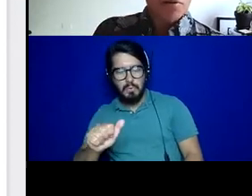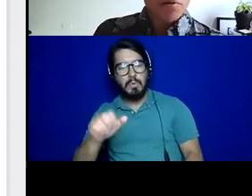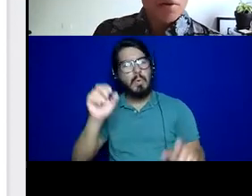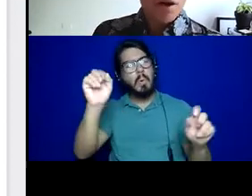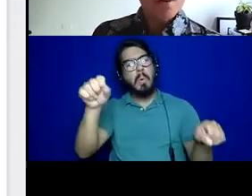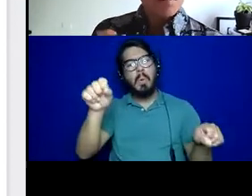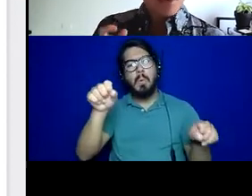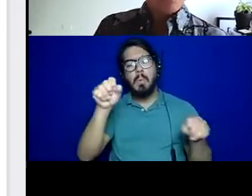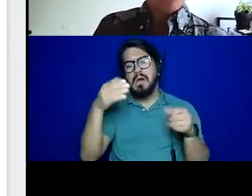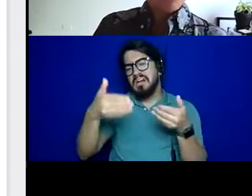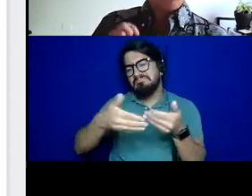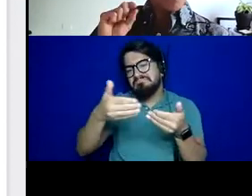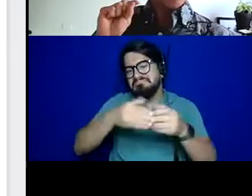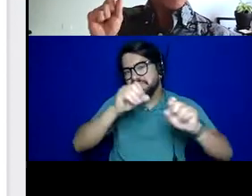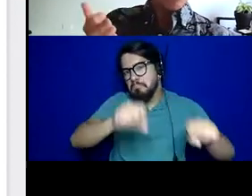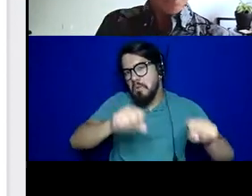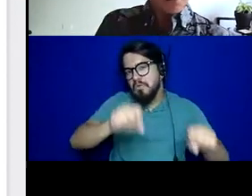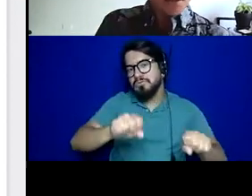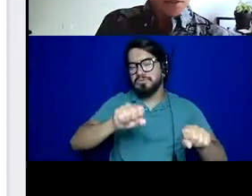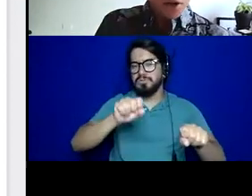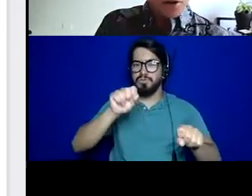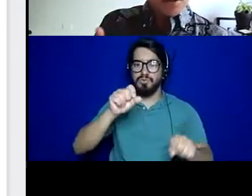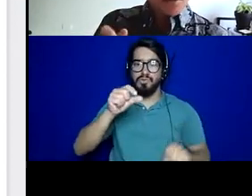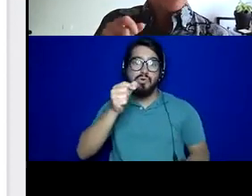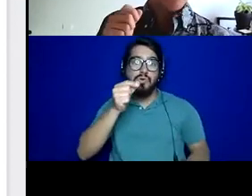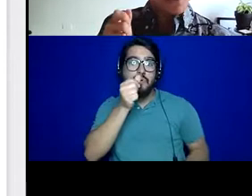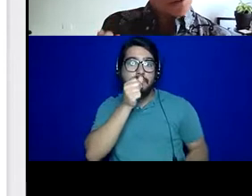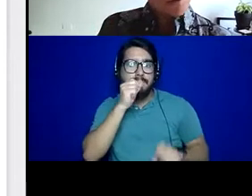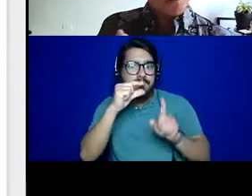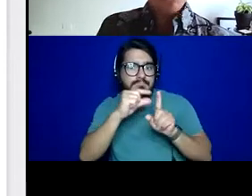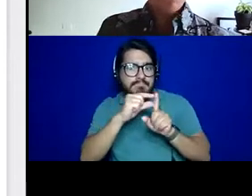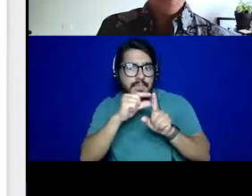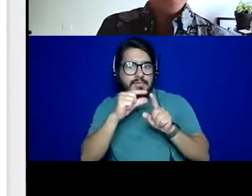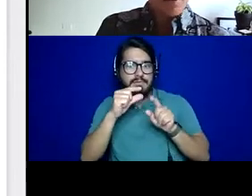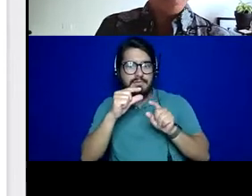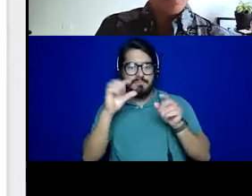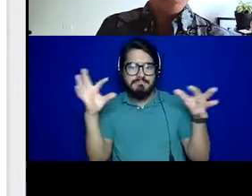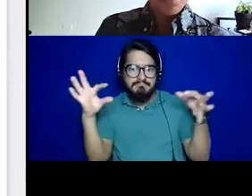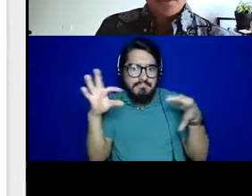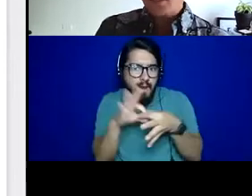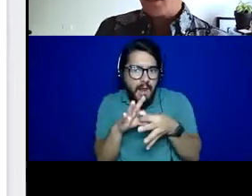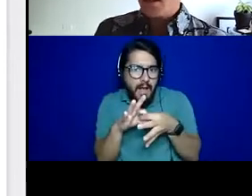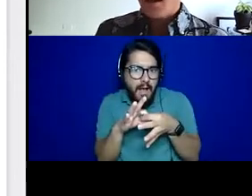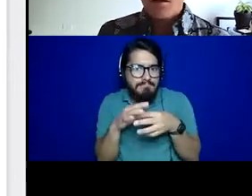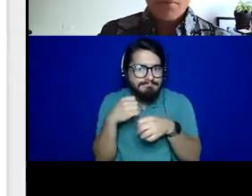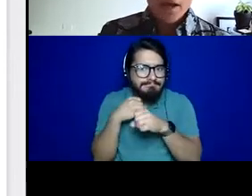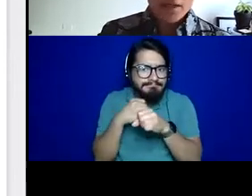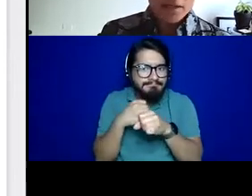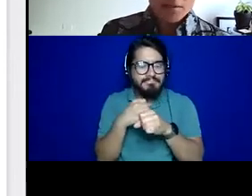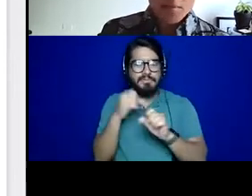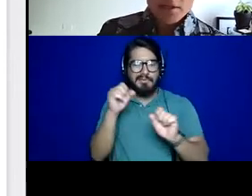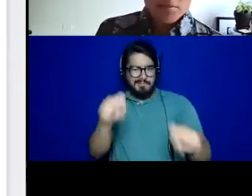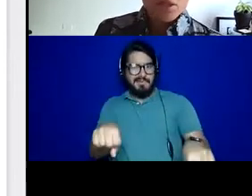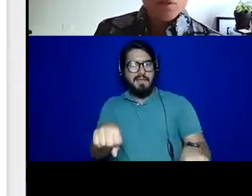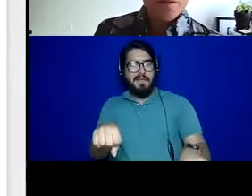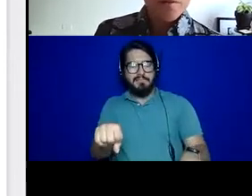into our phone. It's possible to passcode lock our SIM cards, which also store some have some memory on board. And